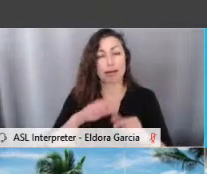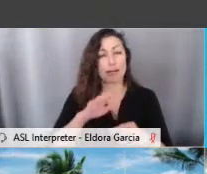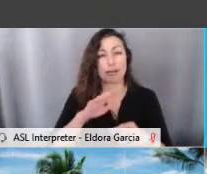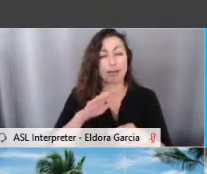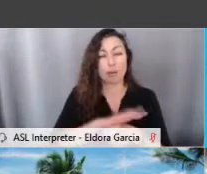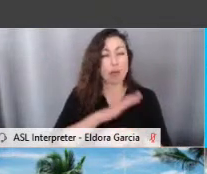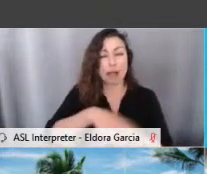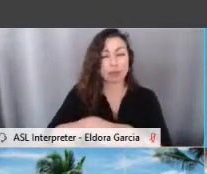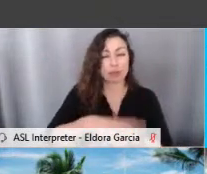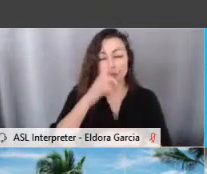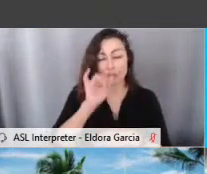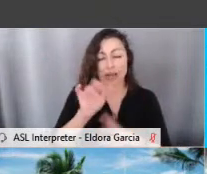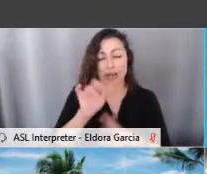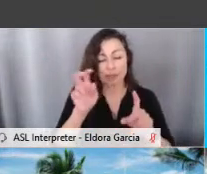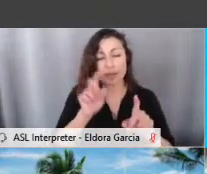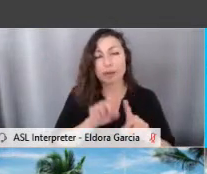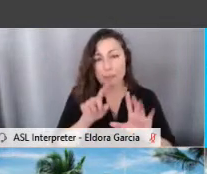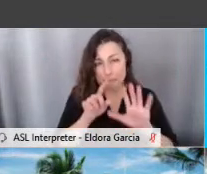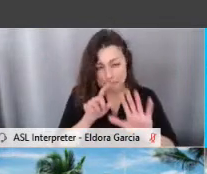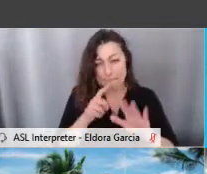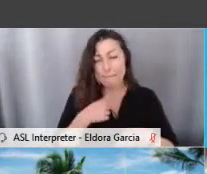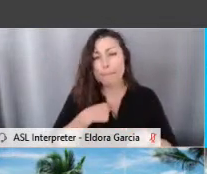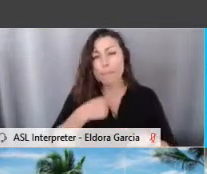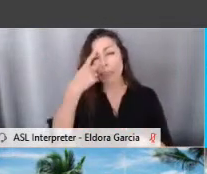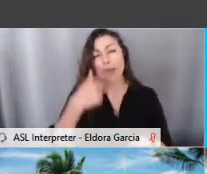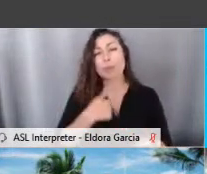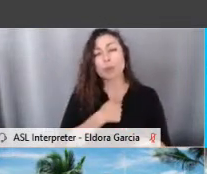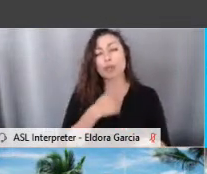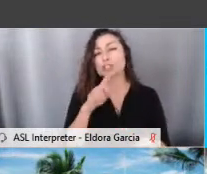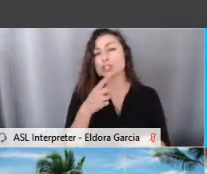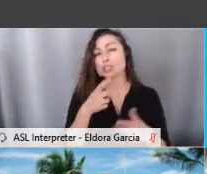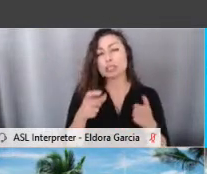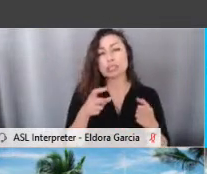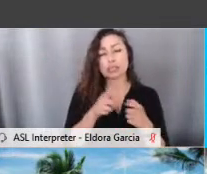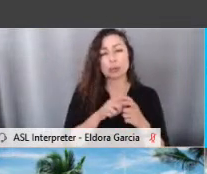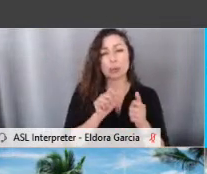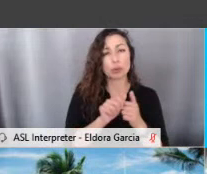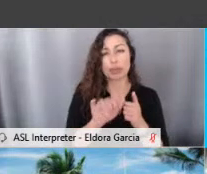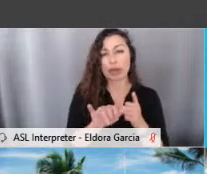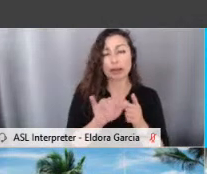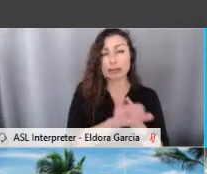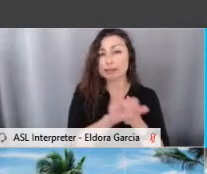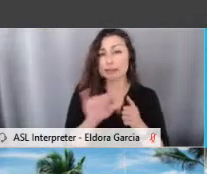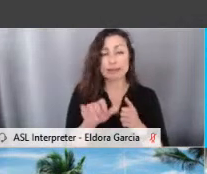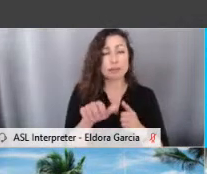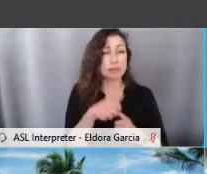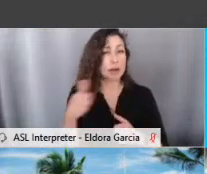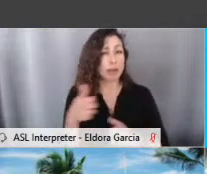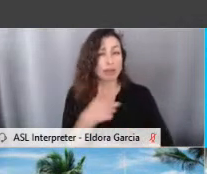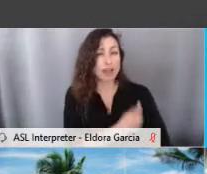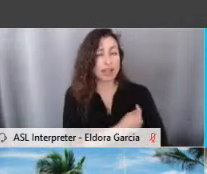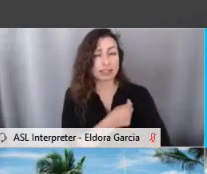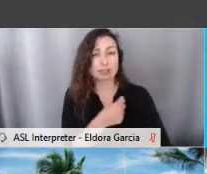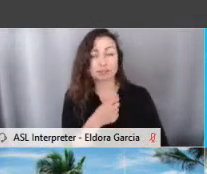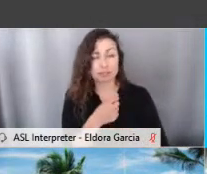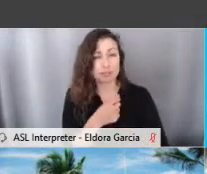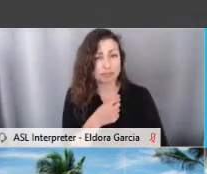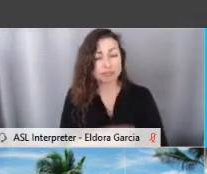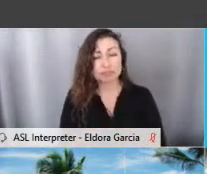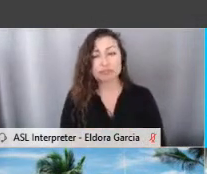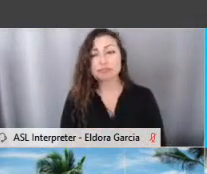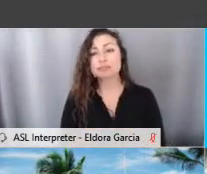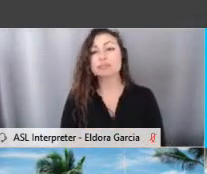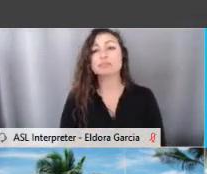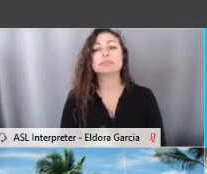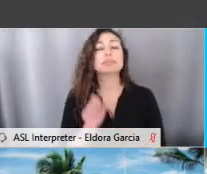but I think that we're just dealing with it like we would any other vaccine in that regard.